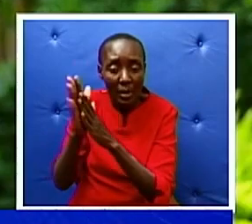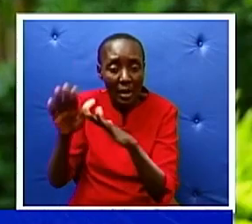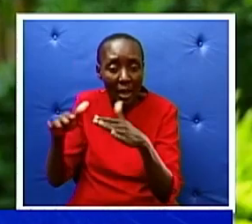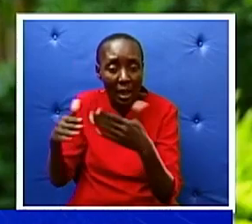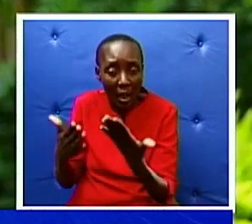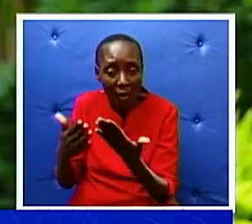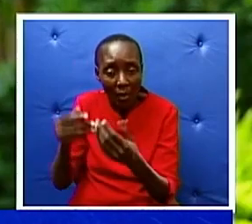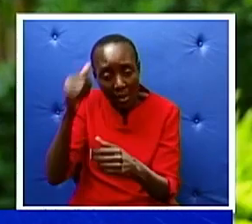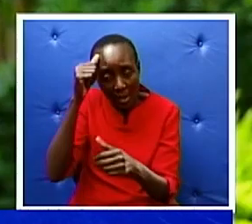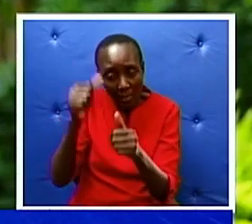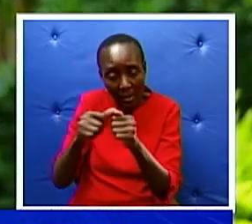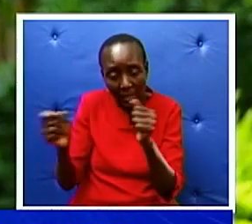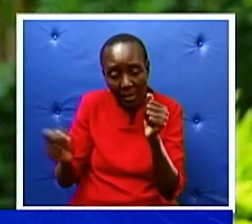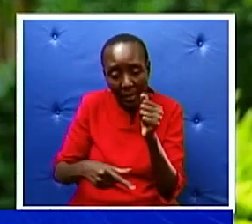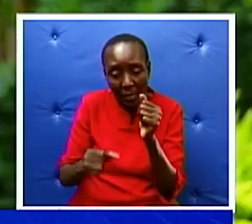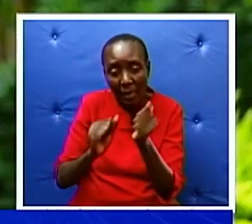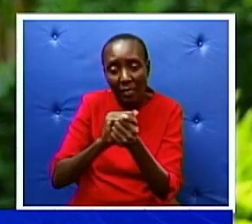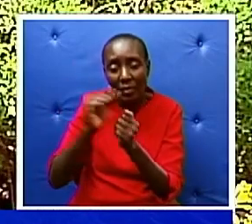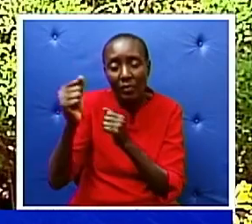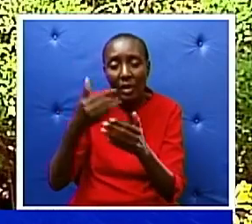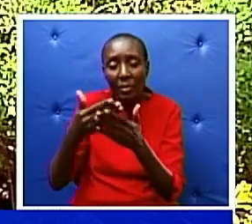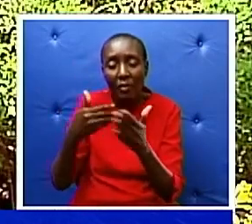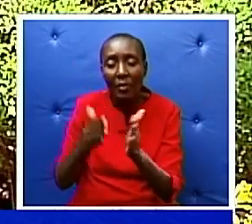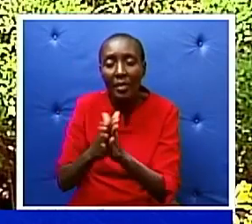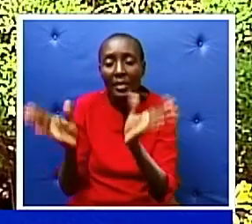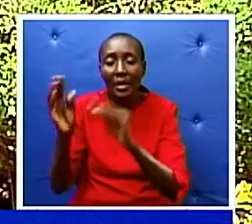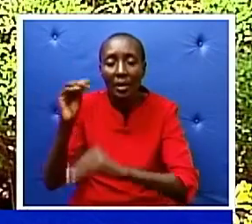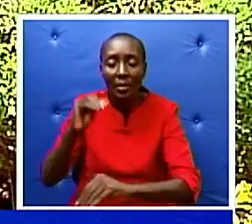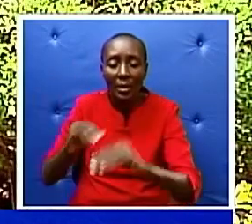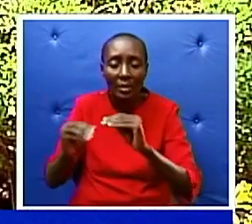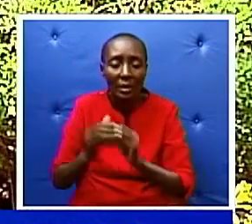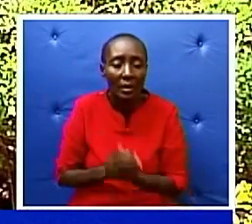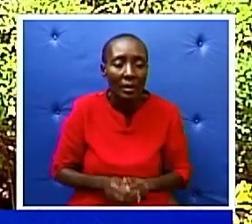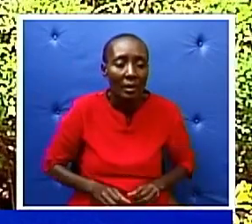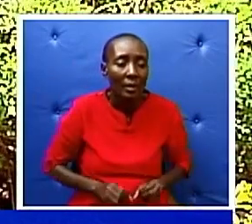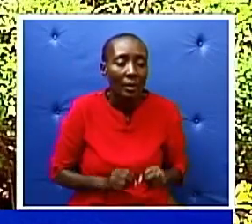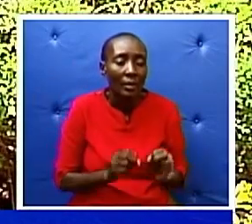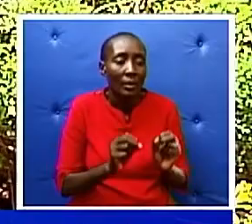from the general elections? Okay, I will address it